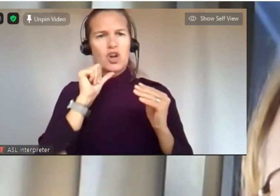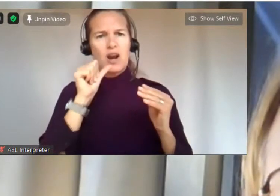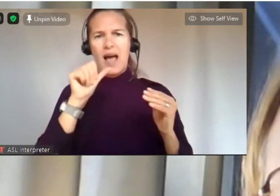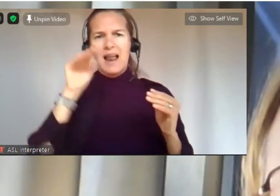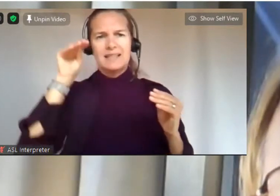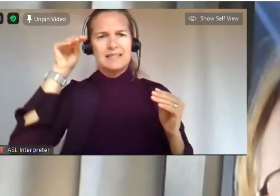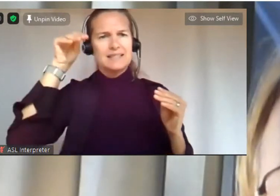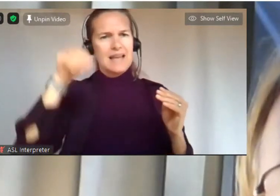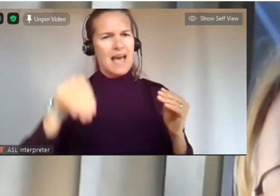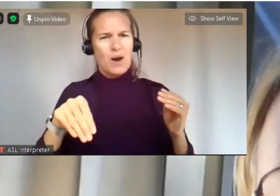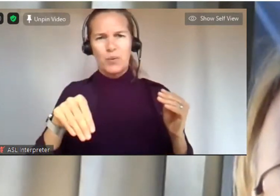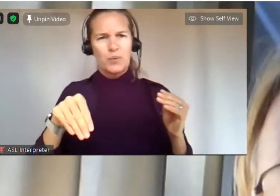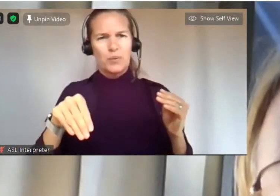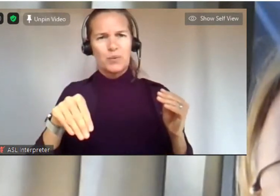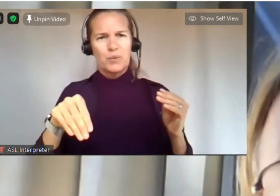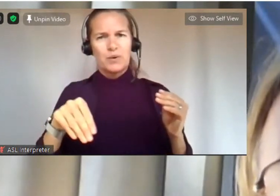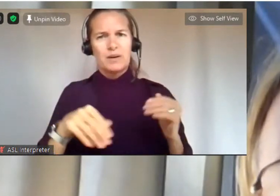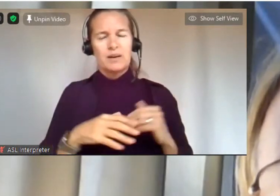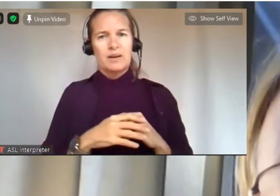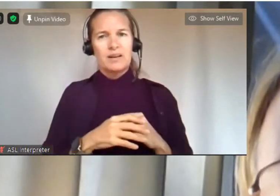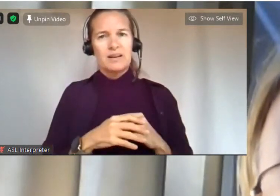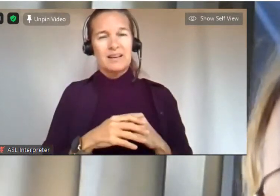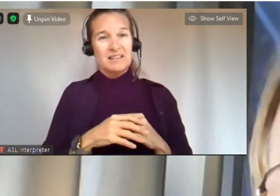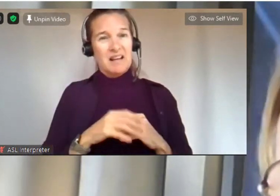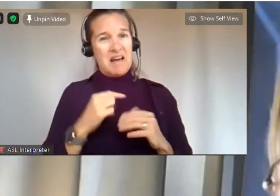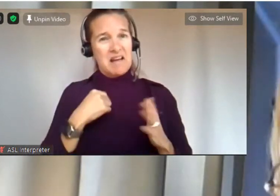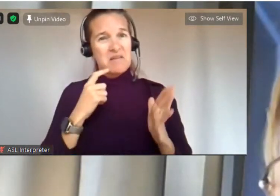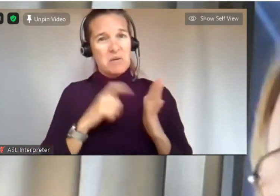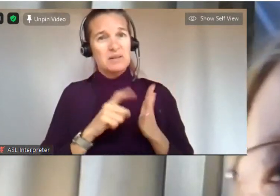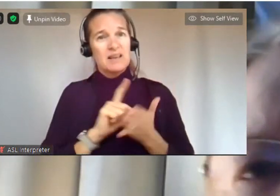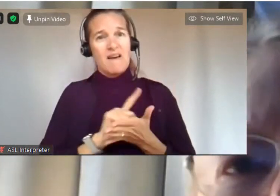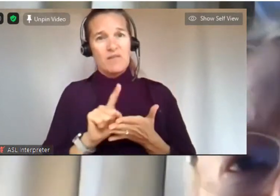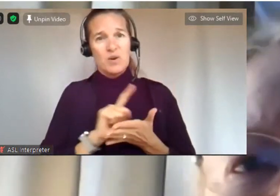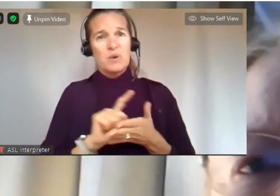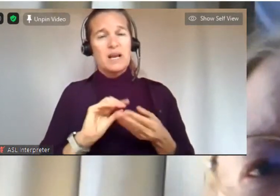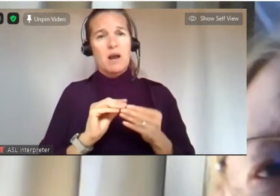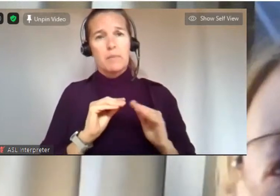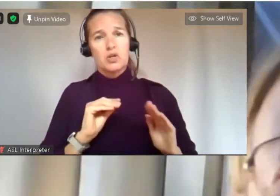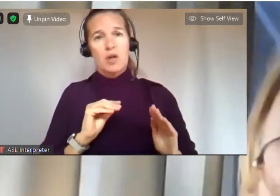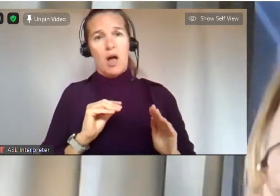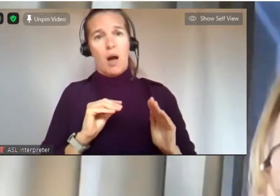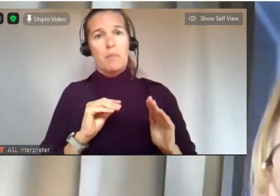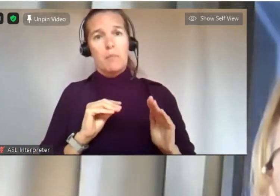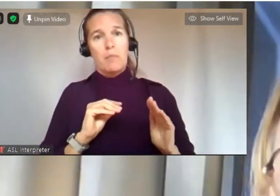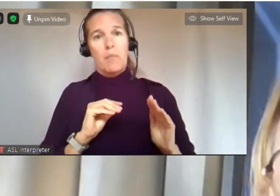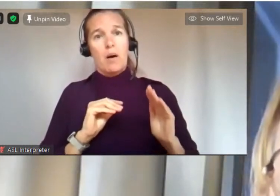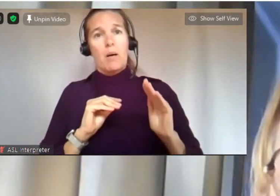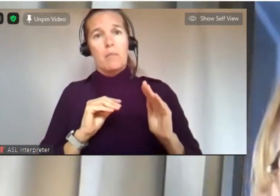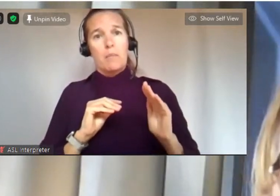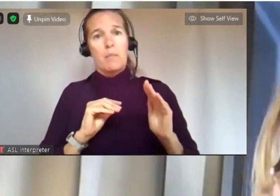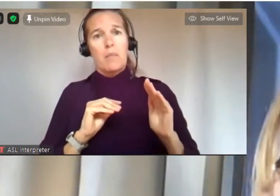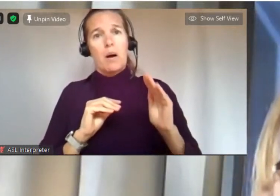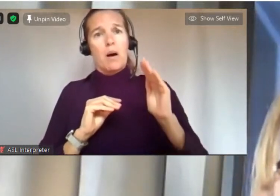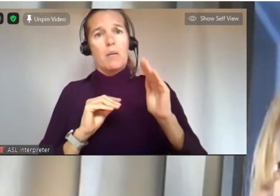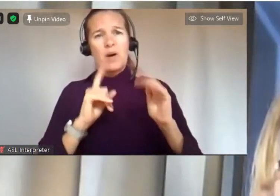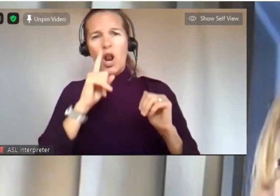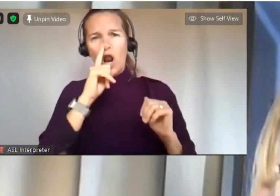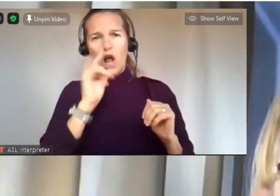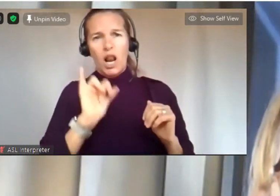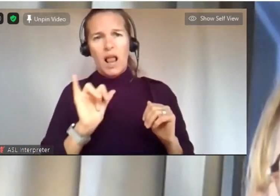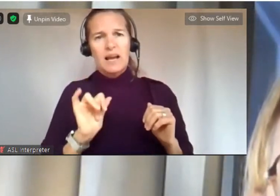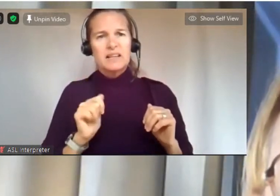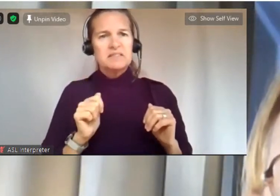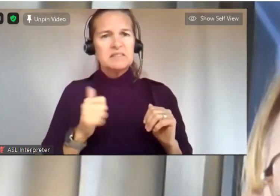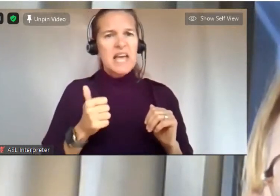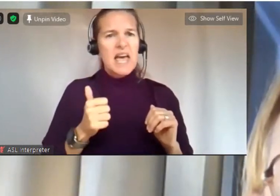fact, every week they increase by approximately 10 or